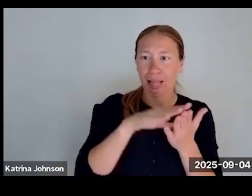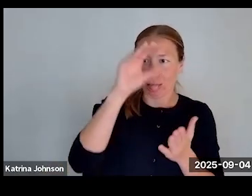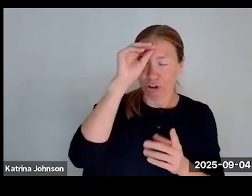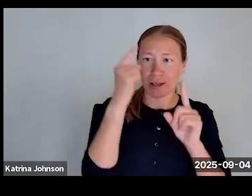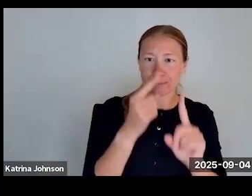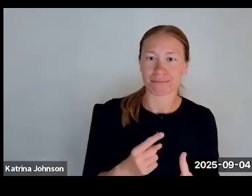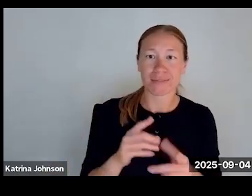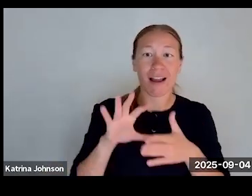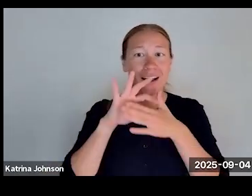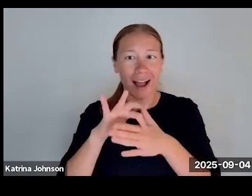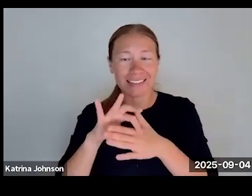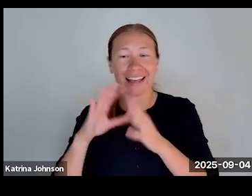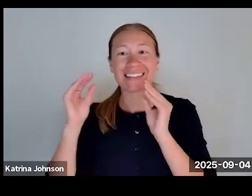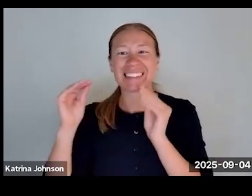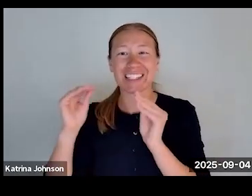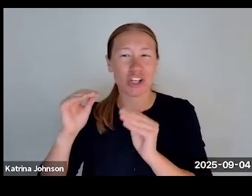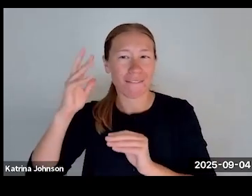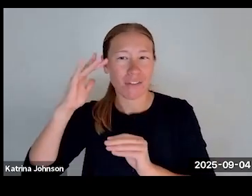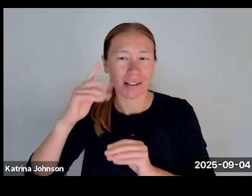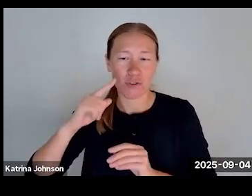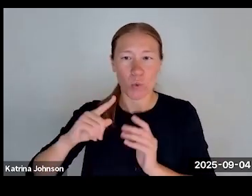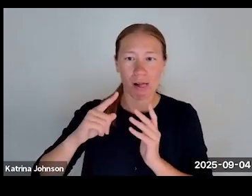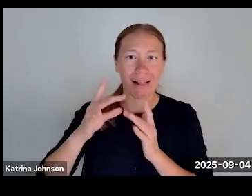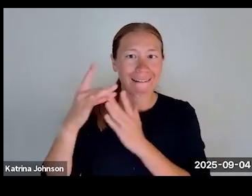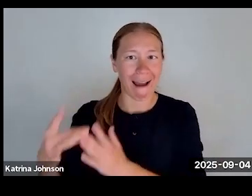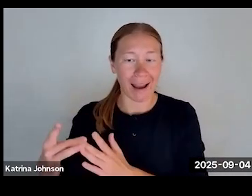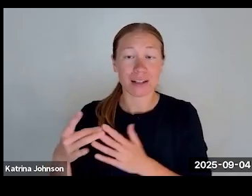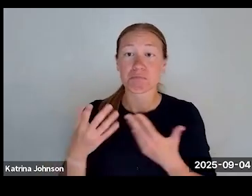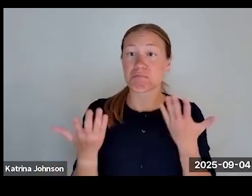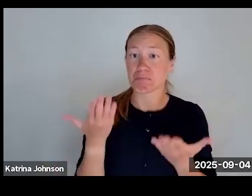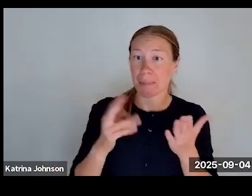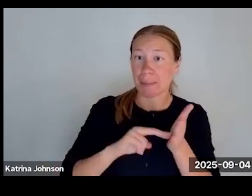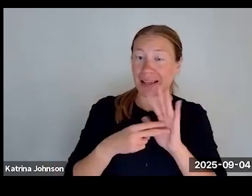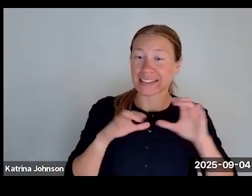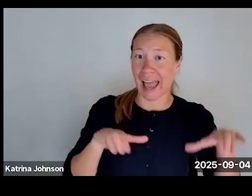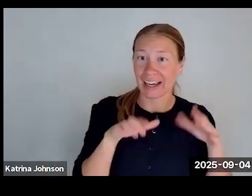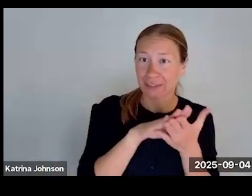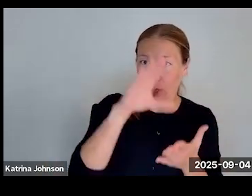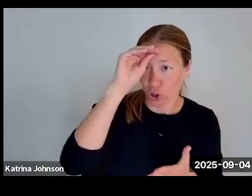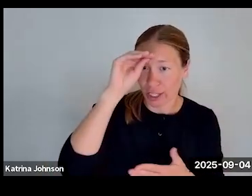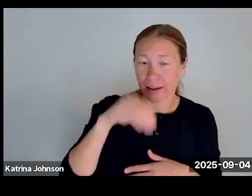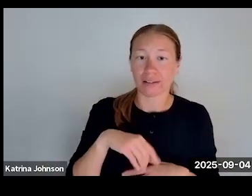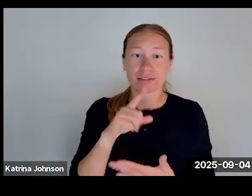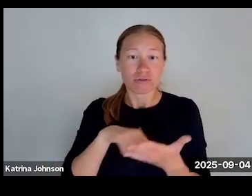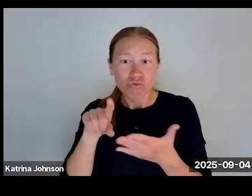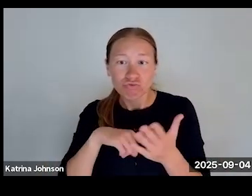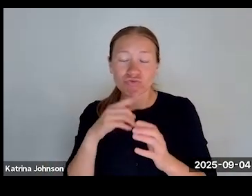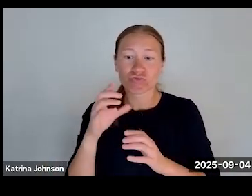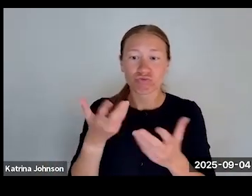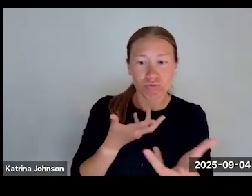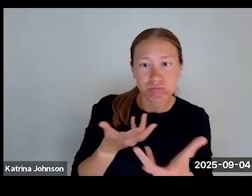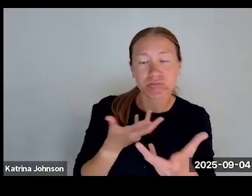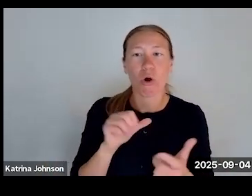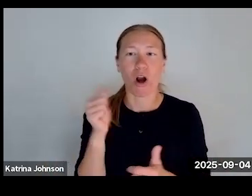teaching philosophy that'll guide you, whether that's active learning, constructivism, or other evidence-based